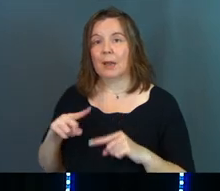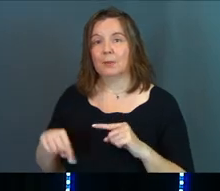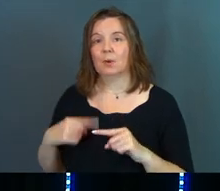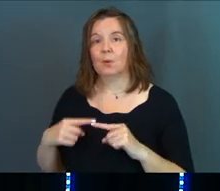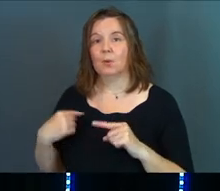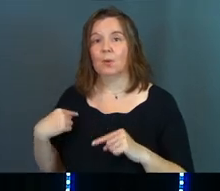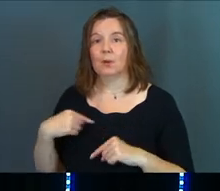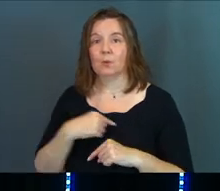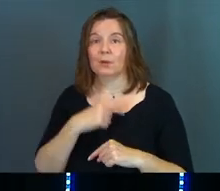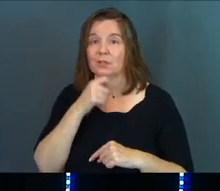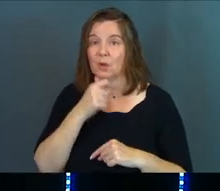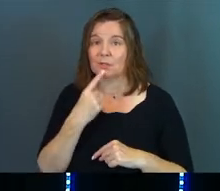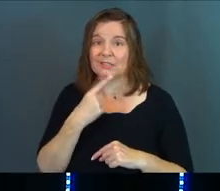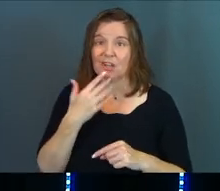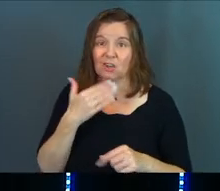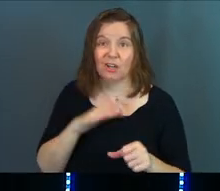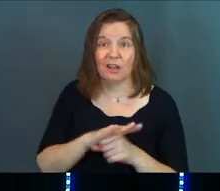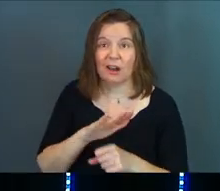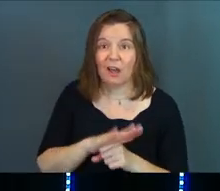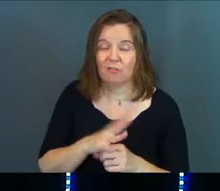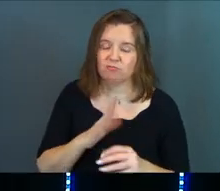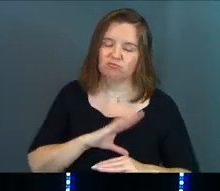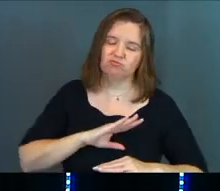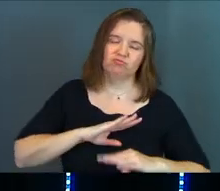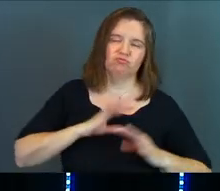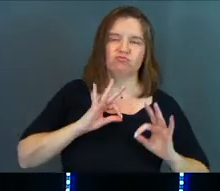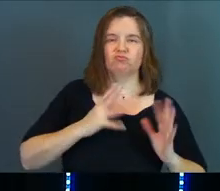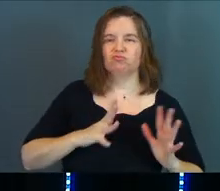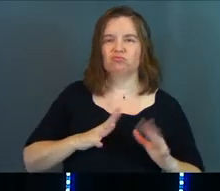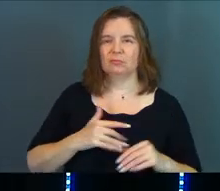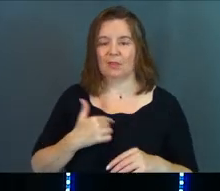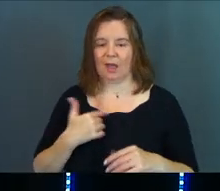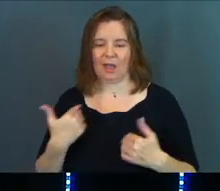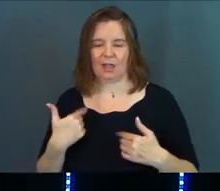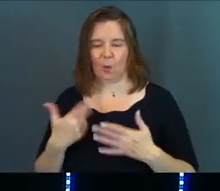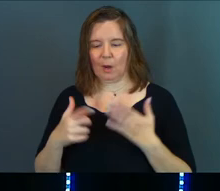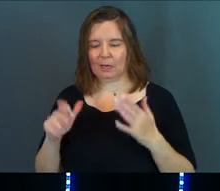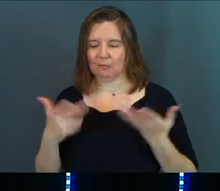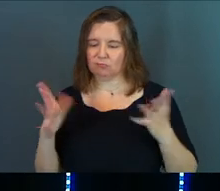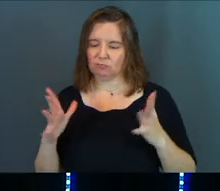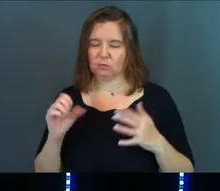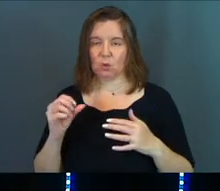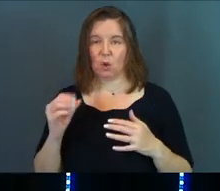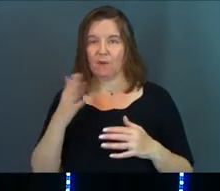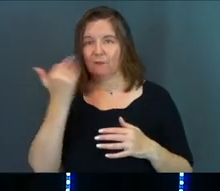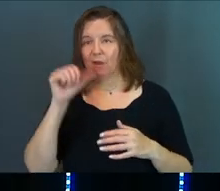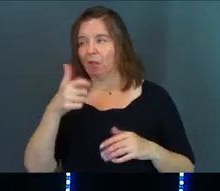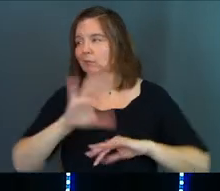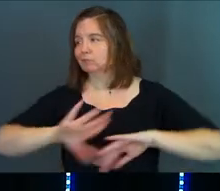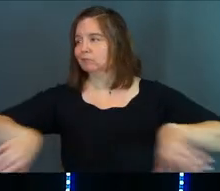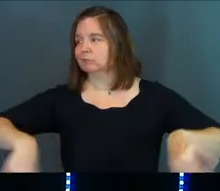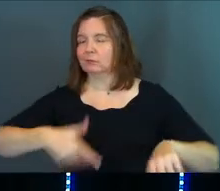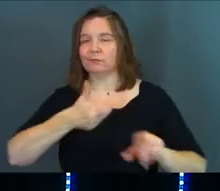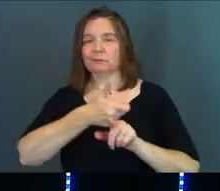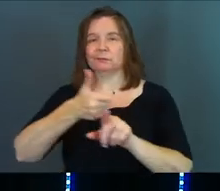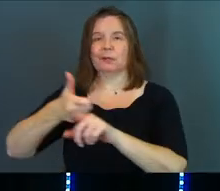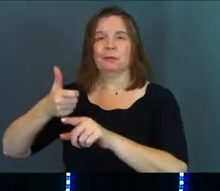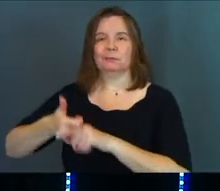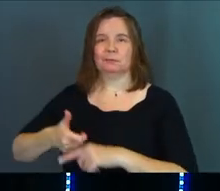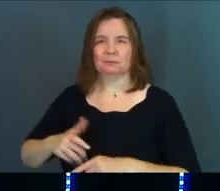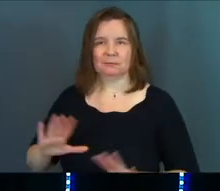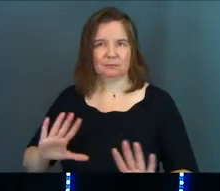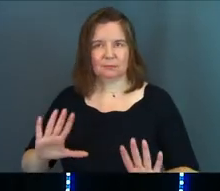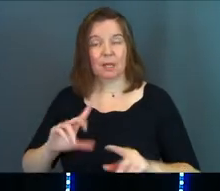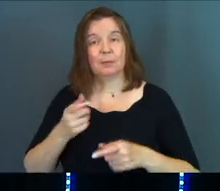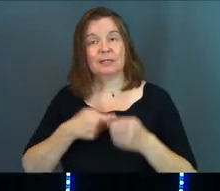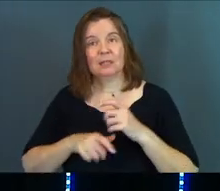when we don't just say good enough. We don't just say, I've gotten what I need, so forget everybody else. They got to figure that stuff out there on their